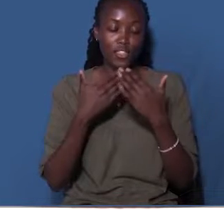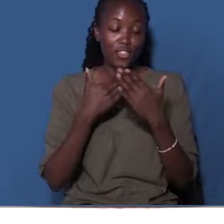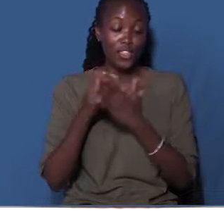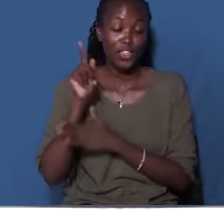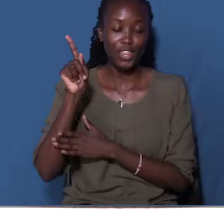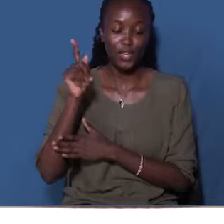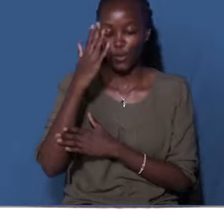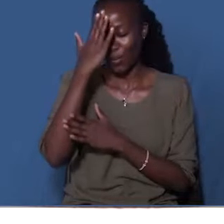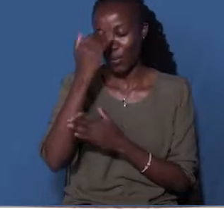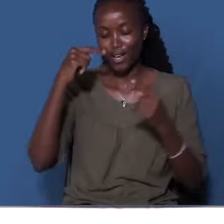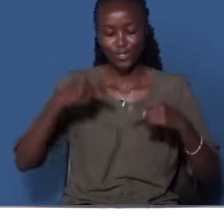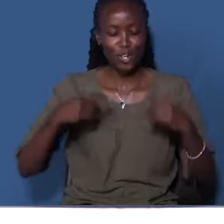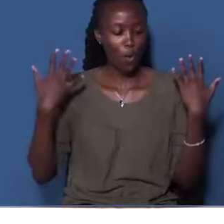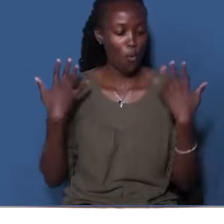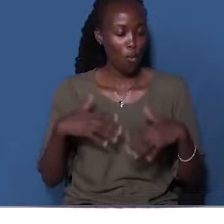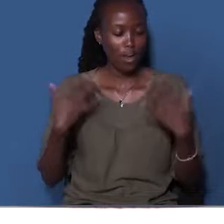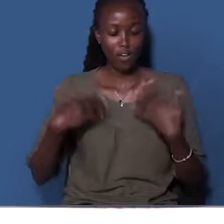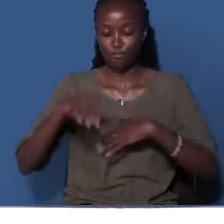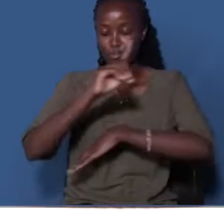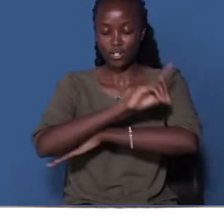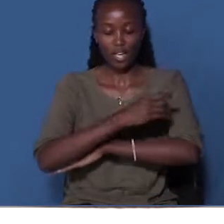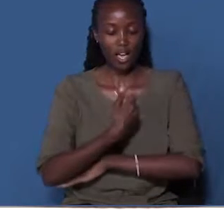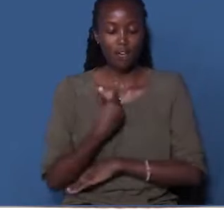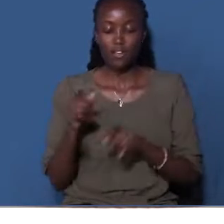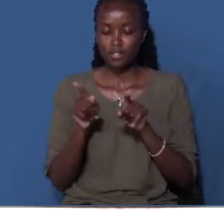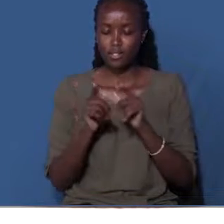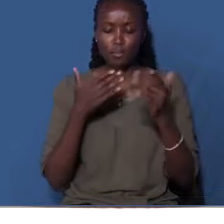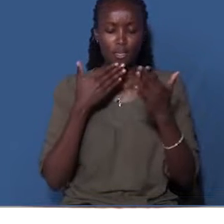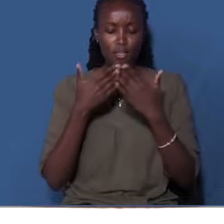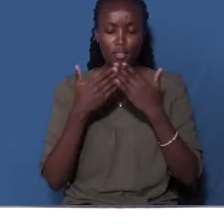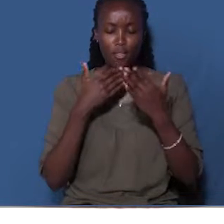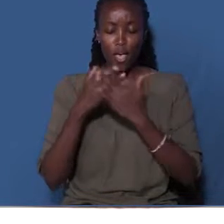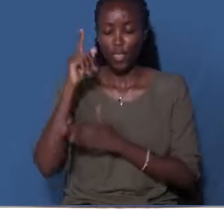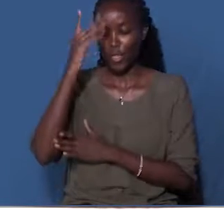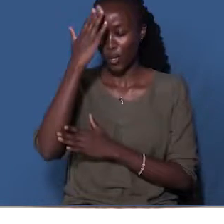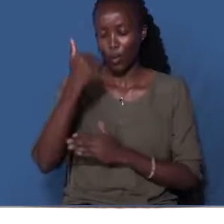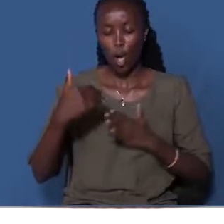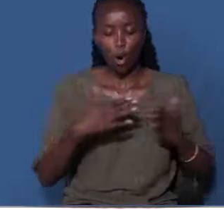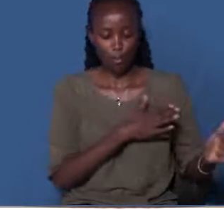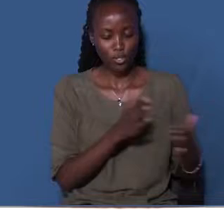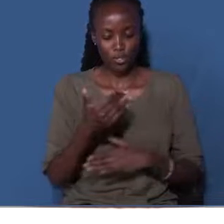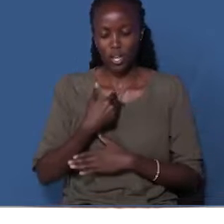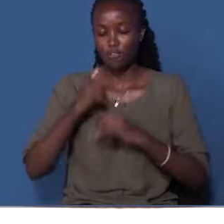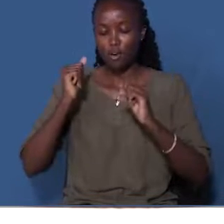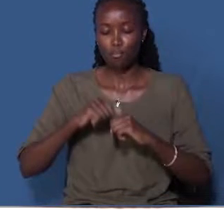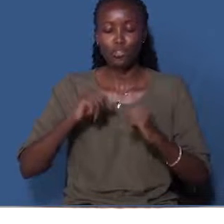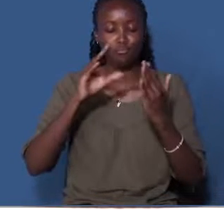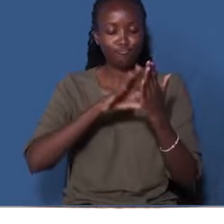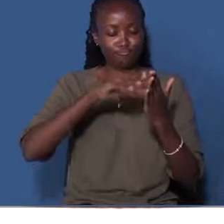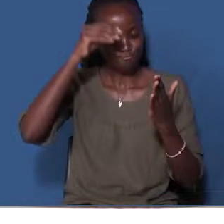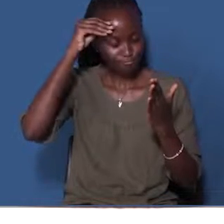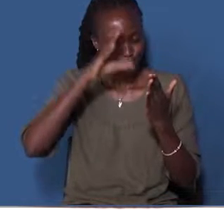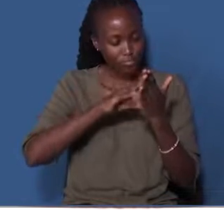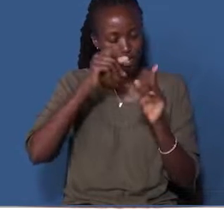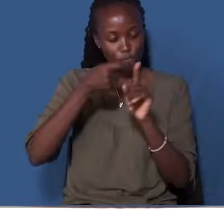and we are grateful again for giving us an opportunity to hear your word. Grant me and my viewers a wonderful time and a special